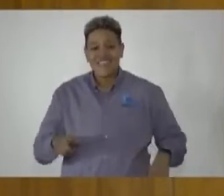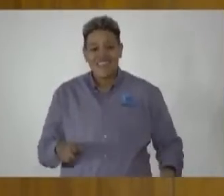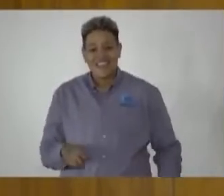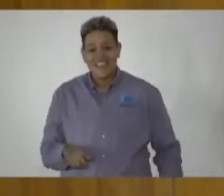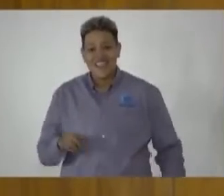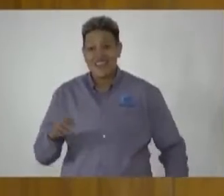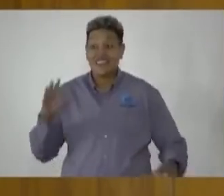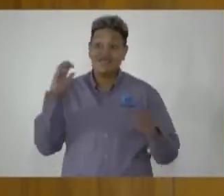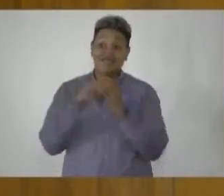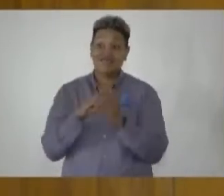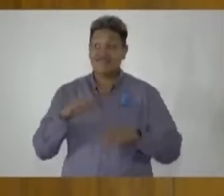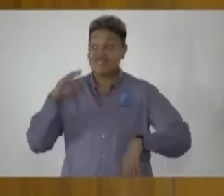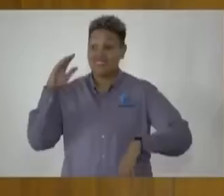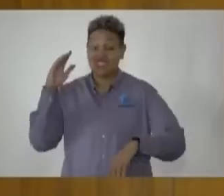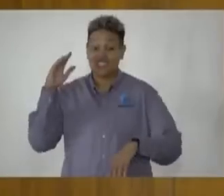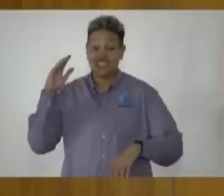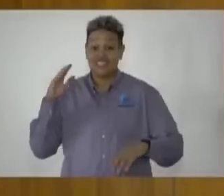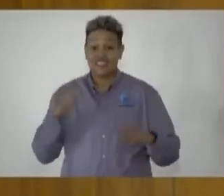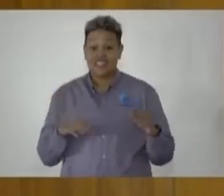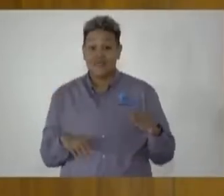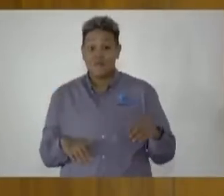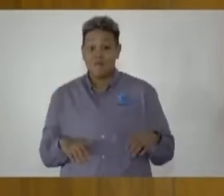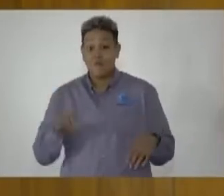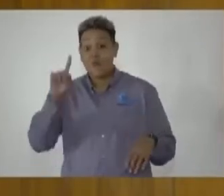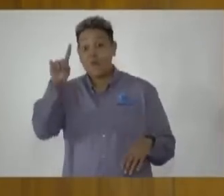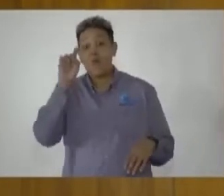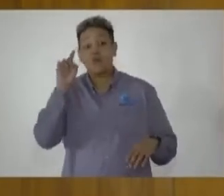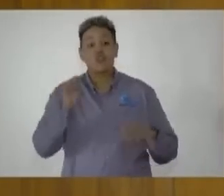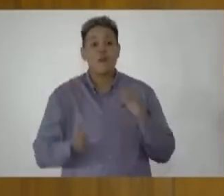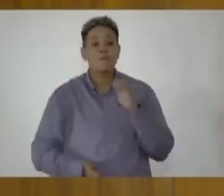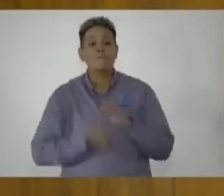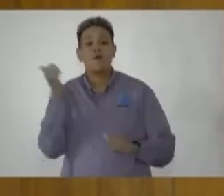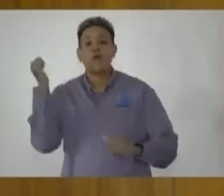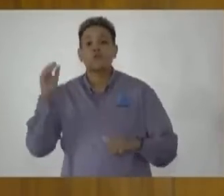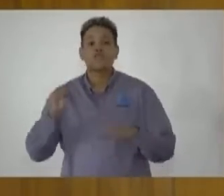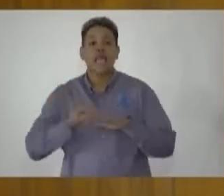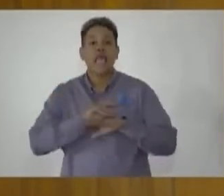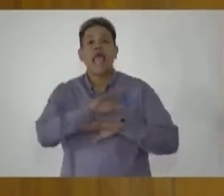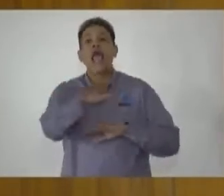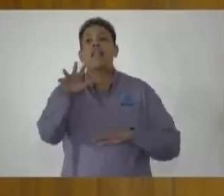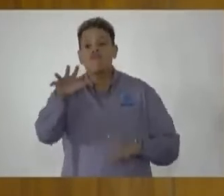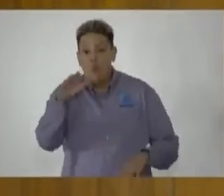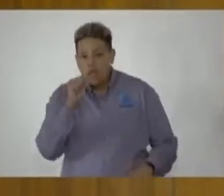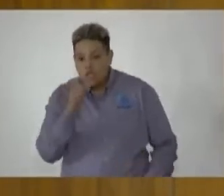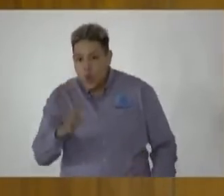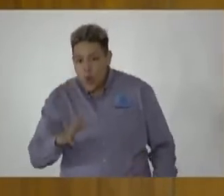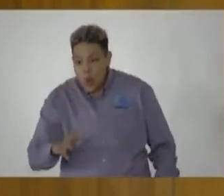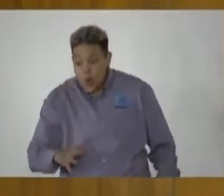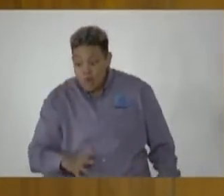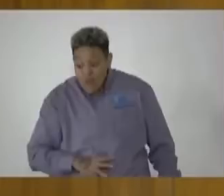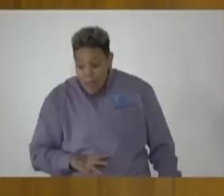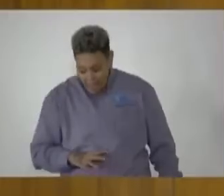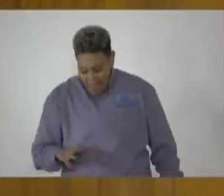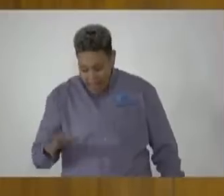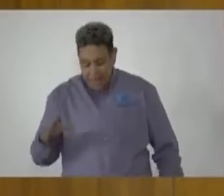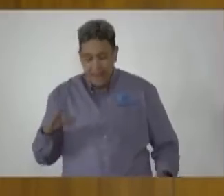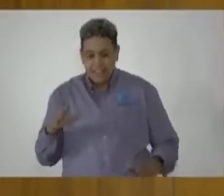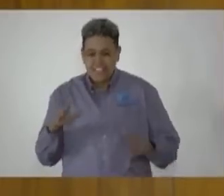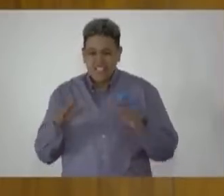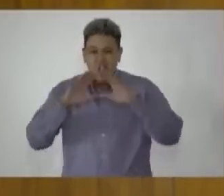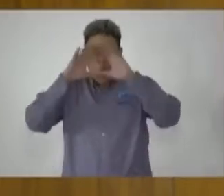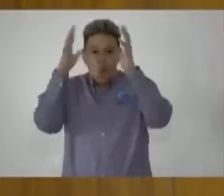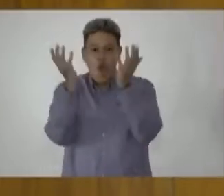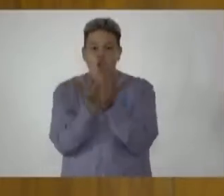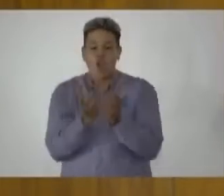ranked amongst the 100 most influential females across